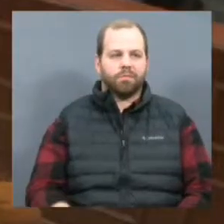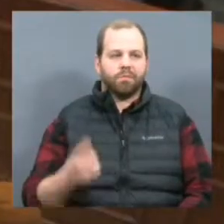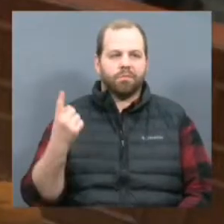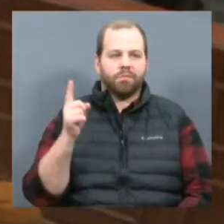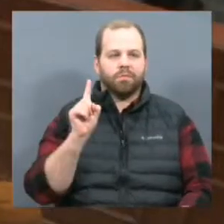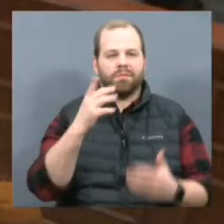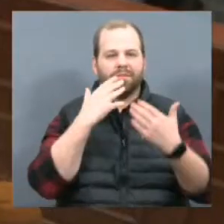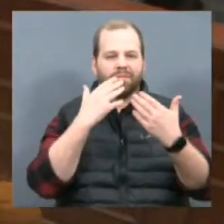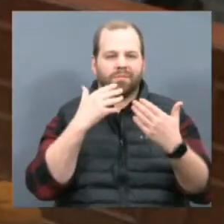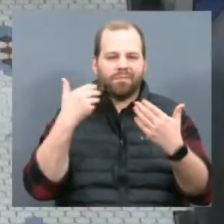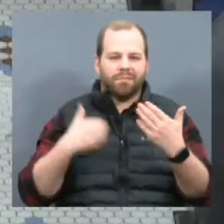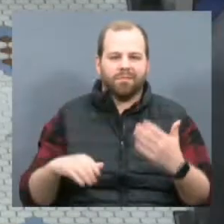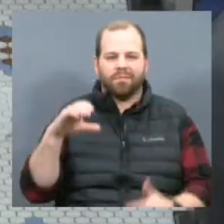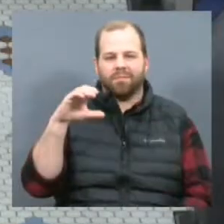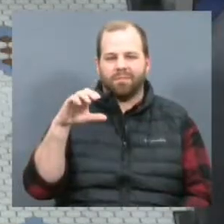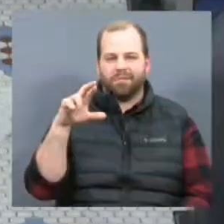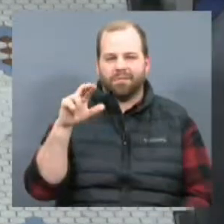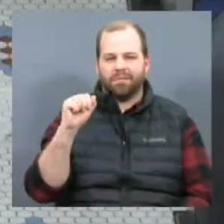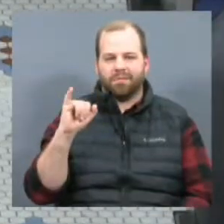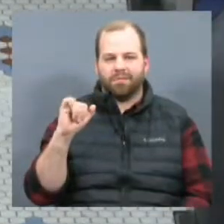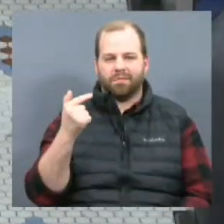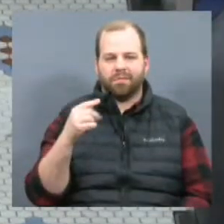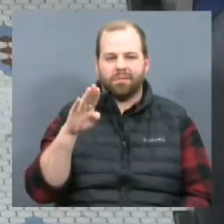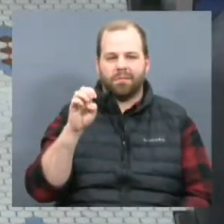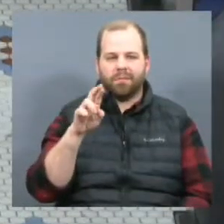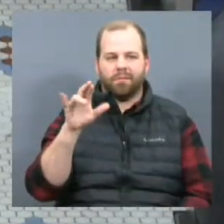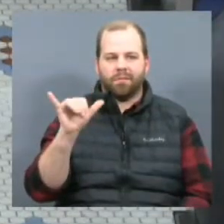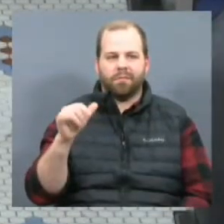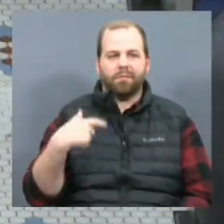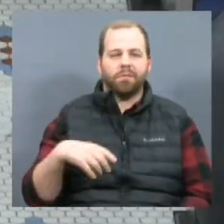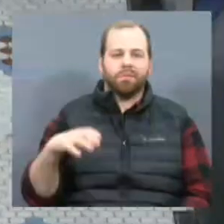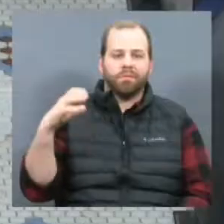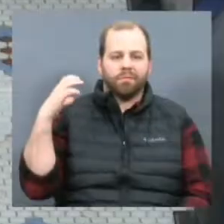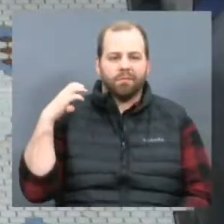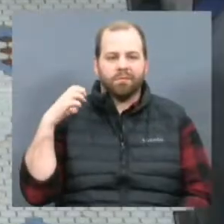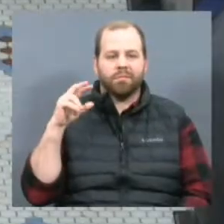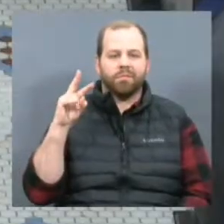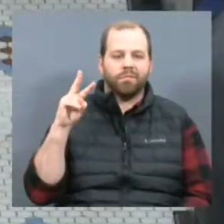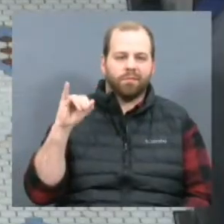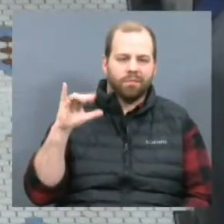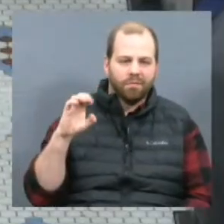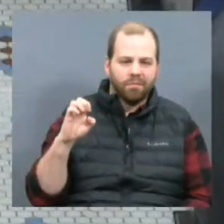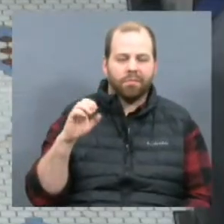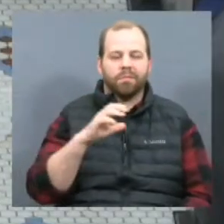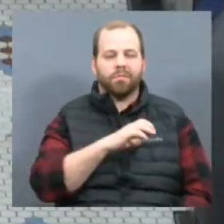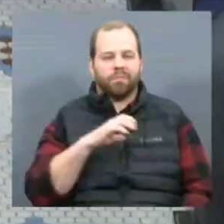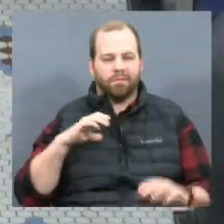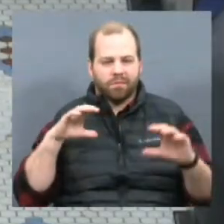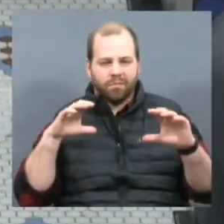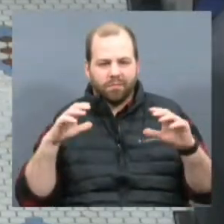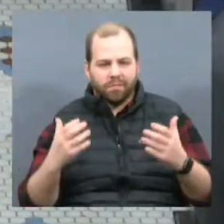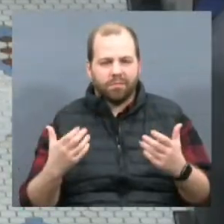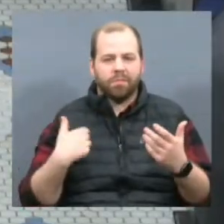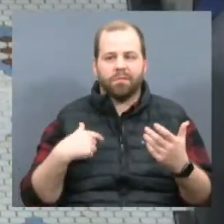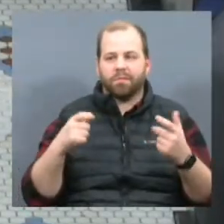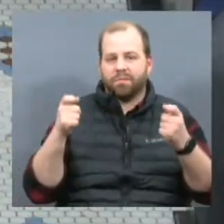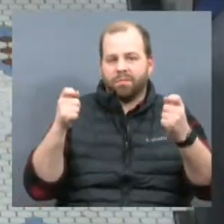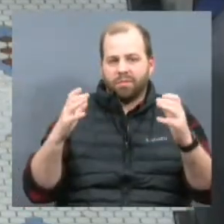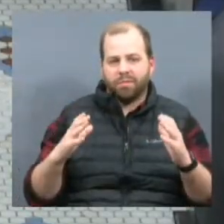Thank you. My name is Craig Berry, Chairman, Vice Chair, fellow Commissioners, City Director, and